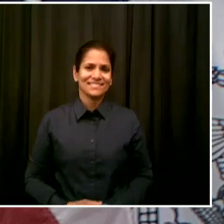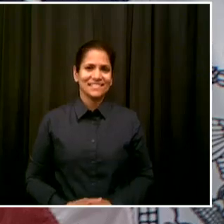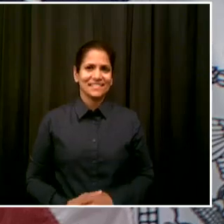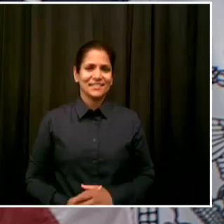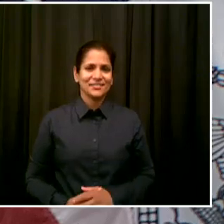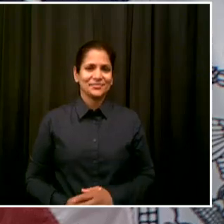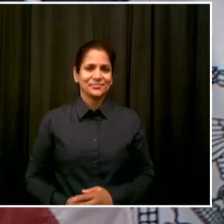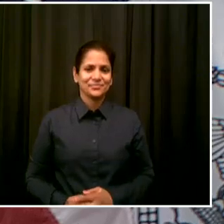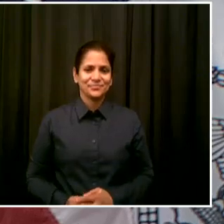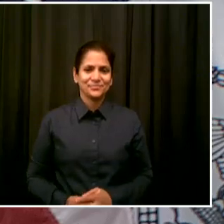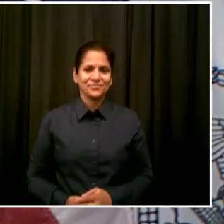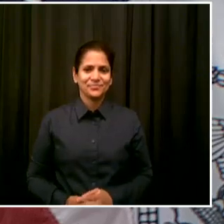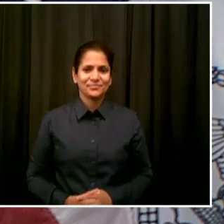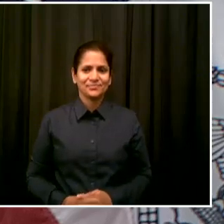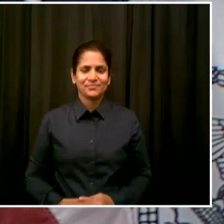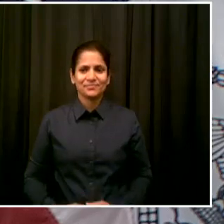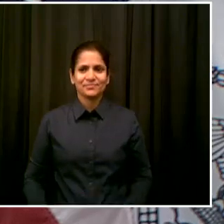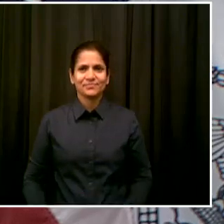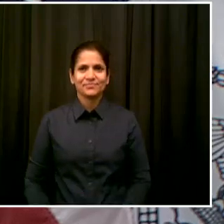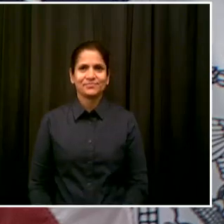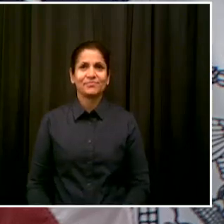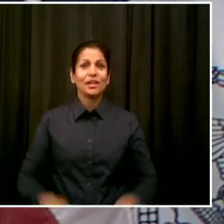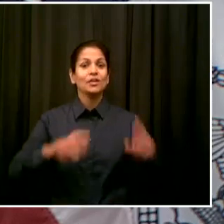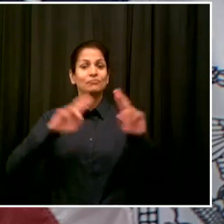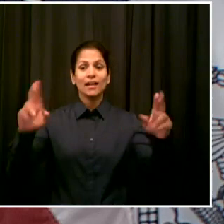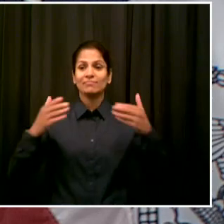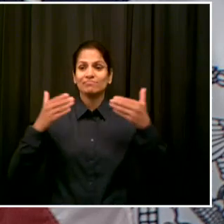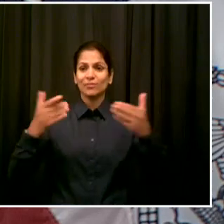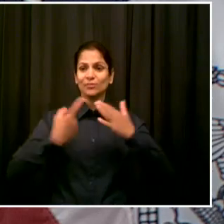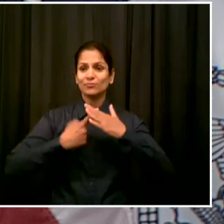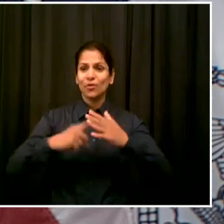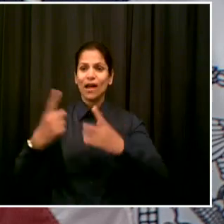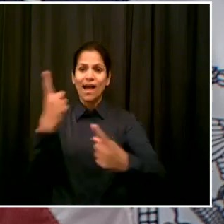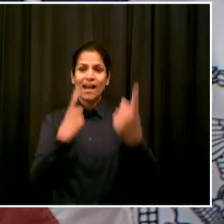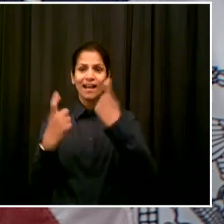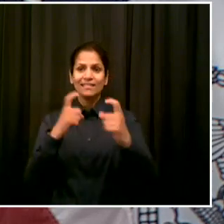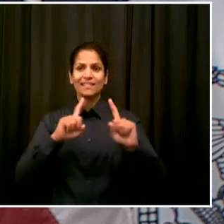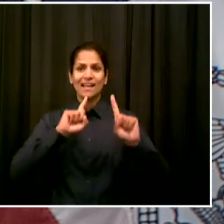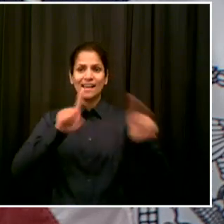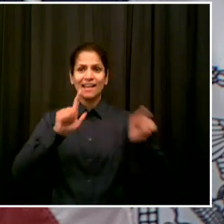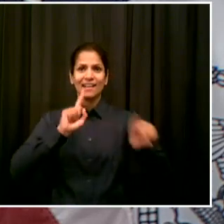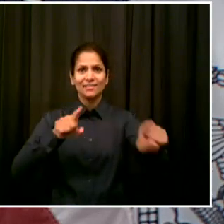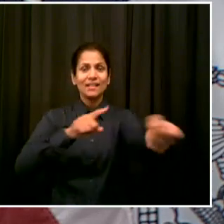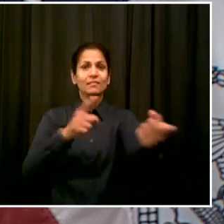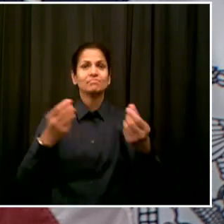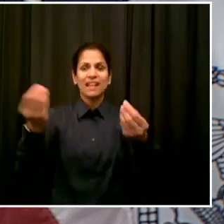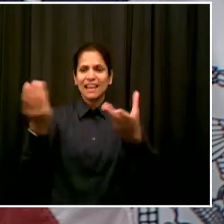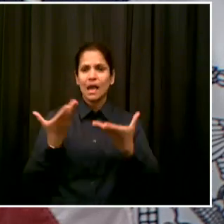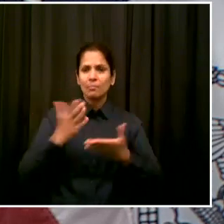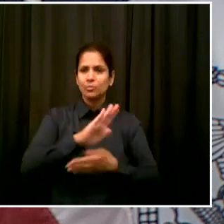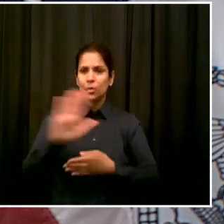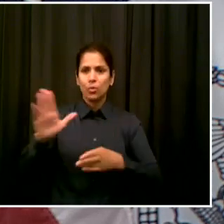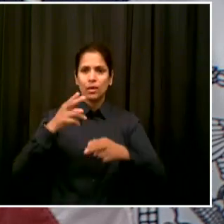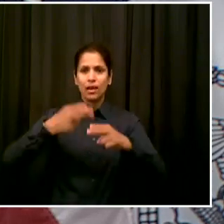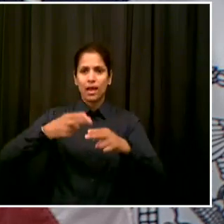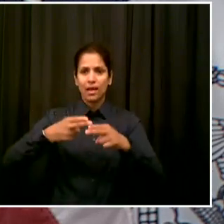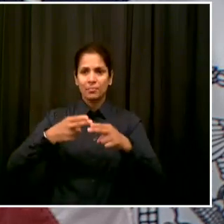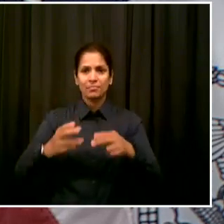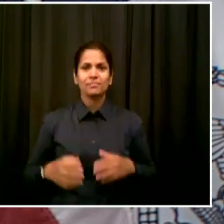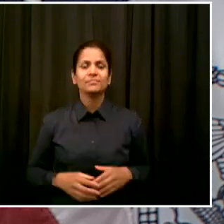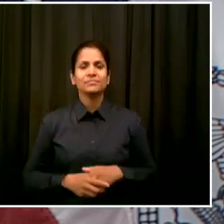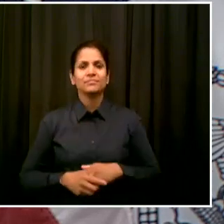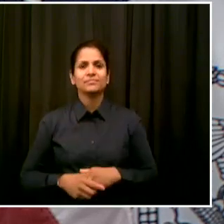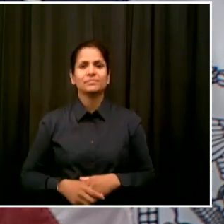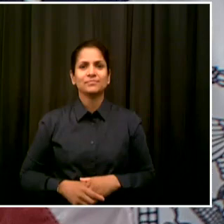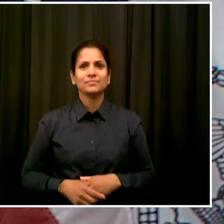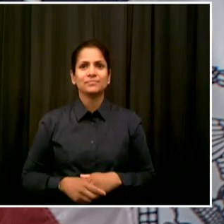let's turn to our colleagues in the media. Please let me know the name and outlet of each journalist. Hi all, just a reminder that we have with us